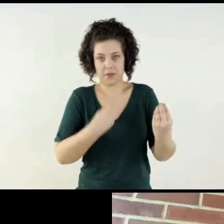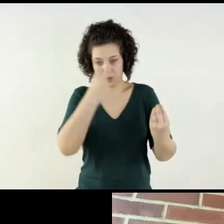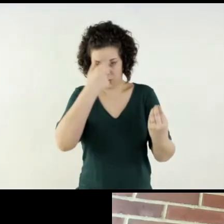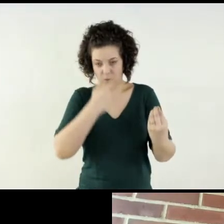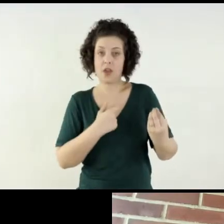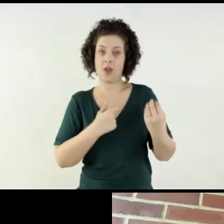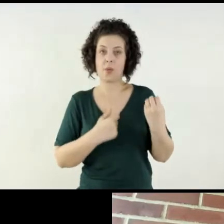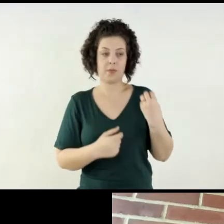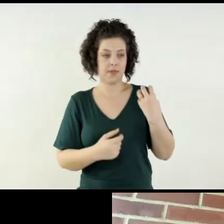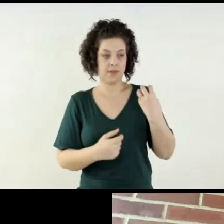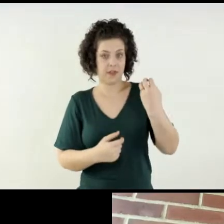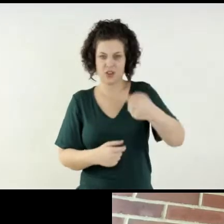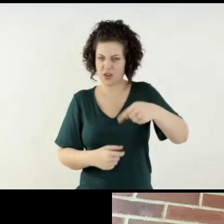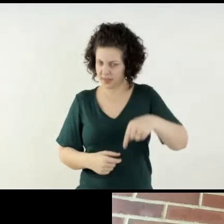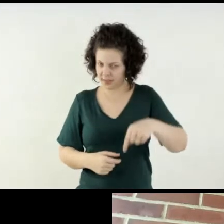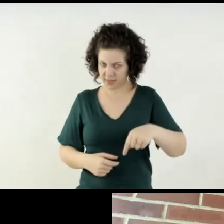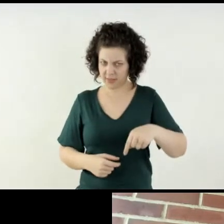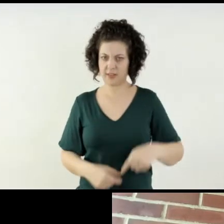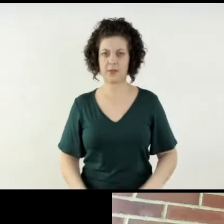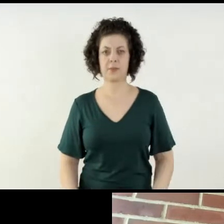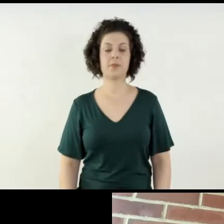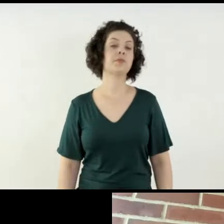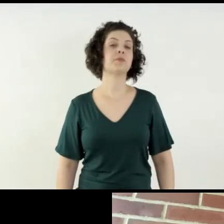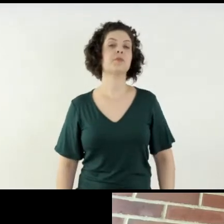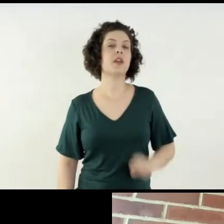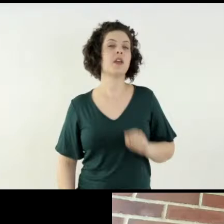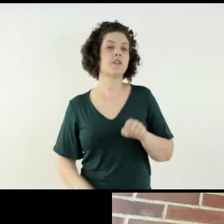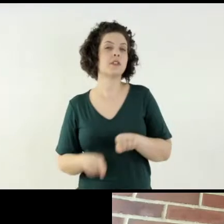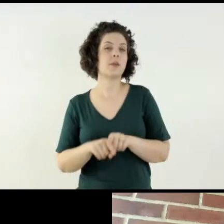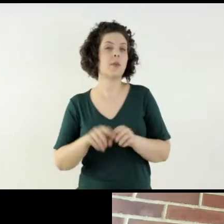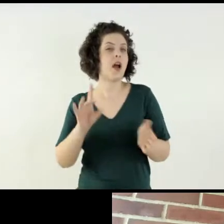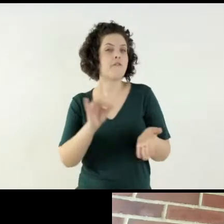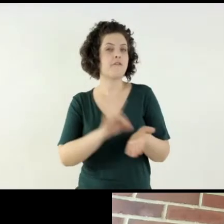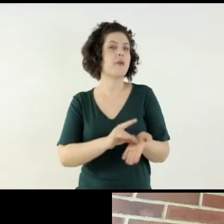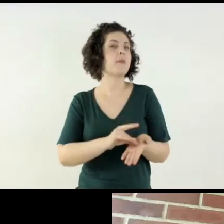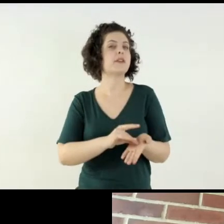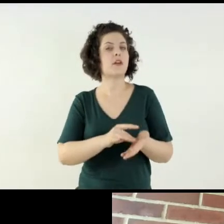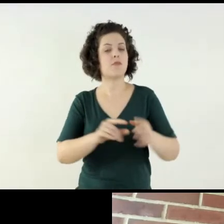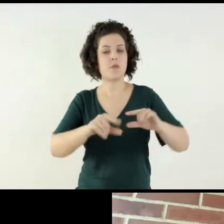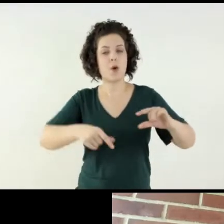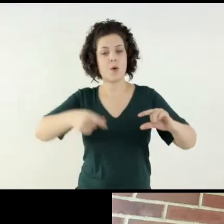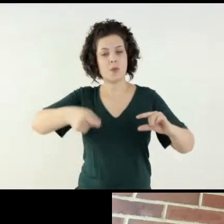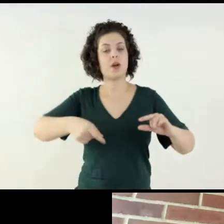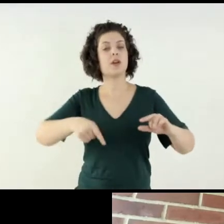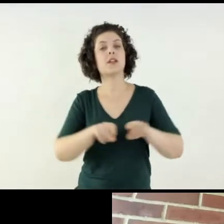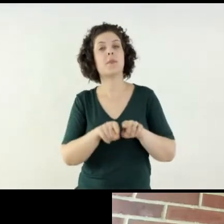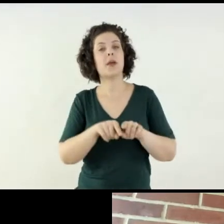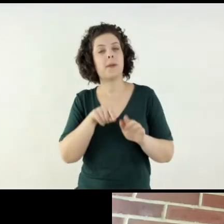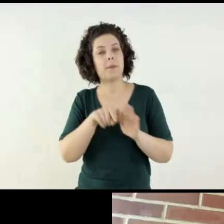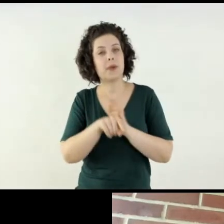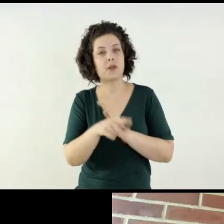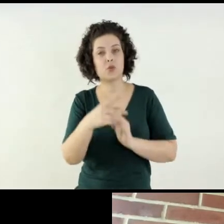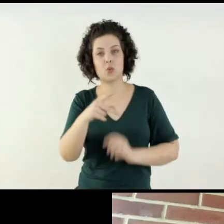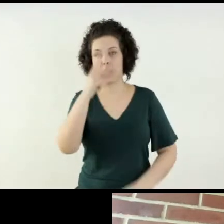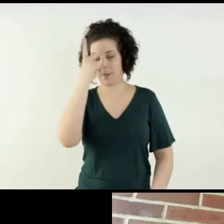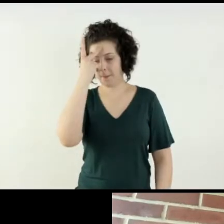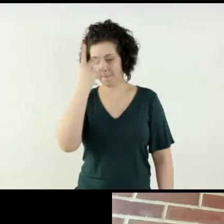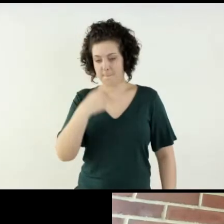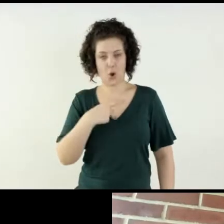So you make an assertion and you also ask a question about your own positioning as a